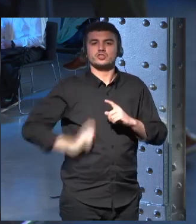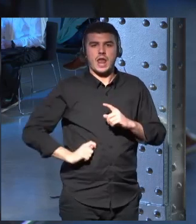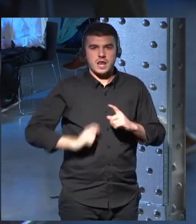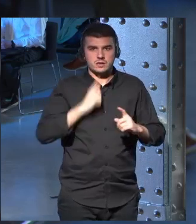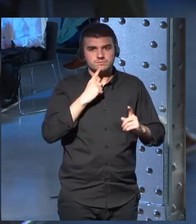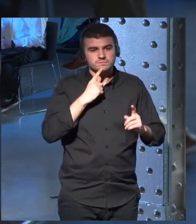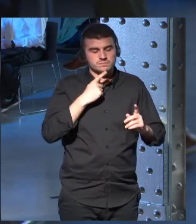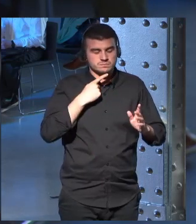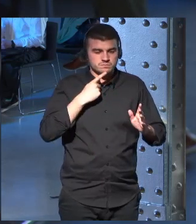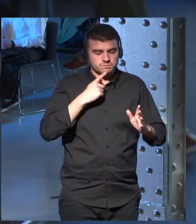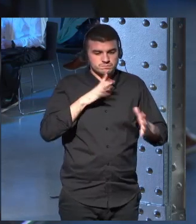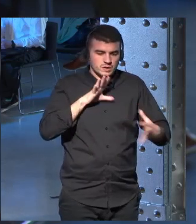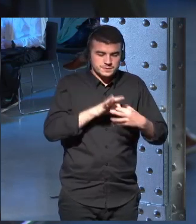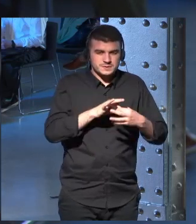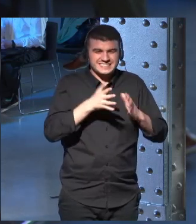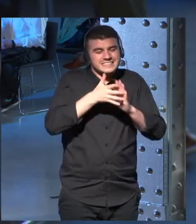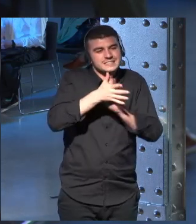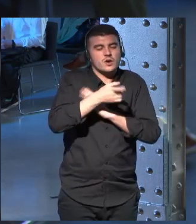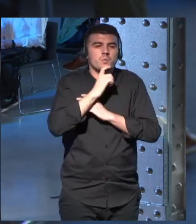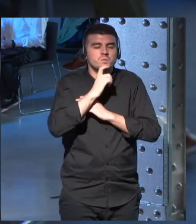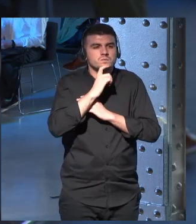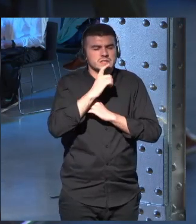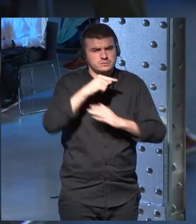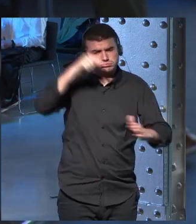profound and complicated subject.